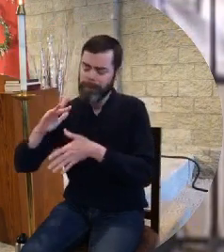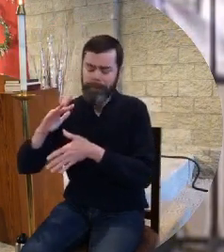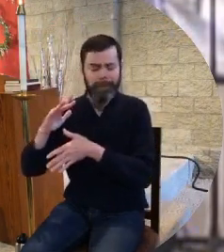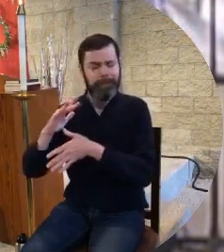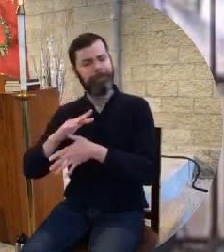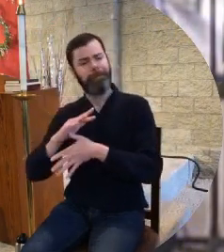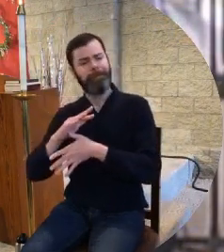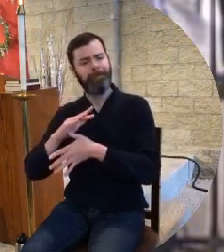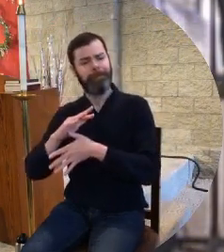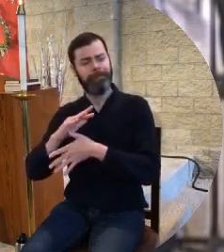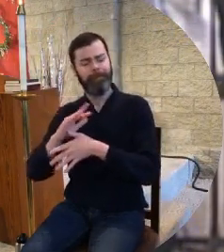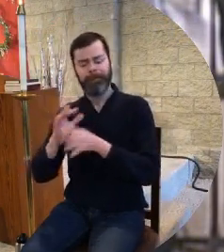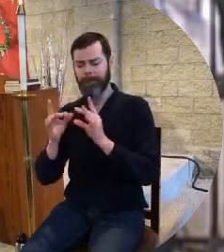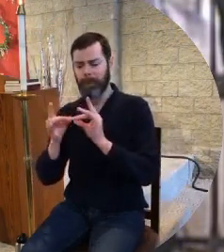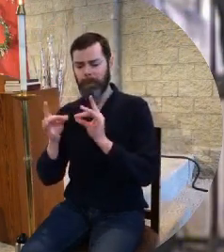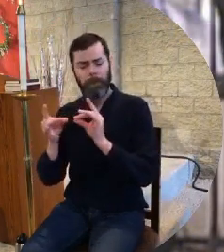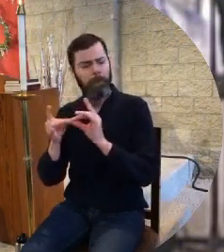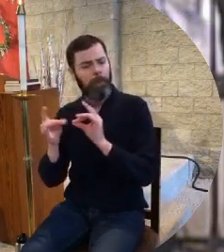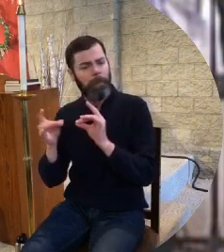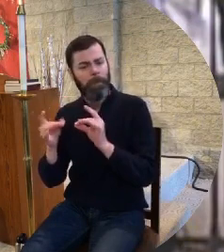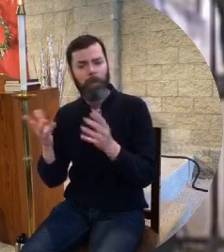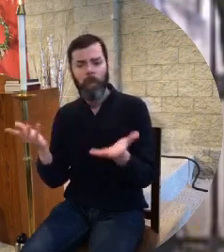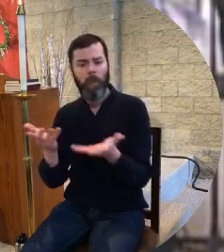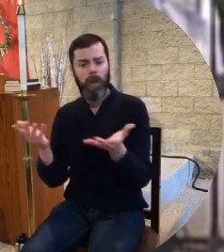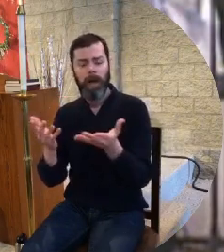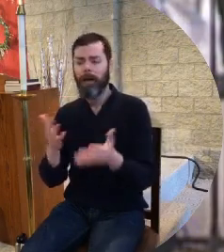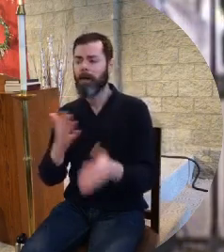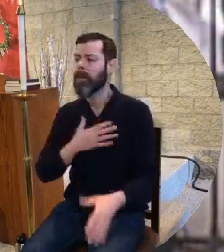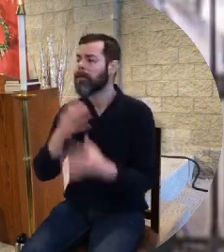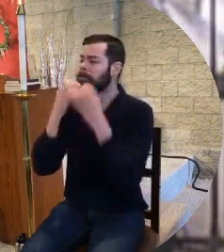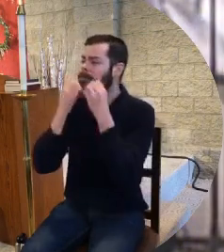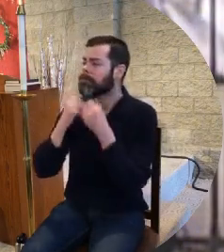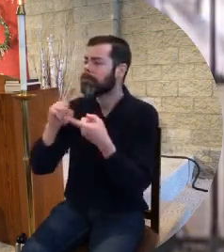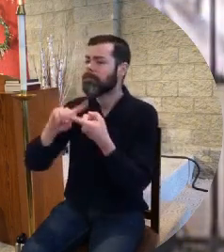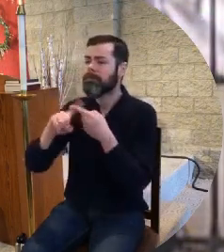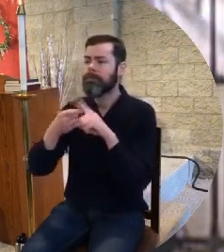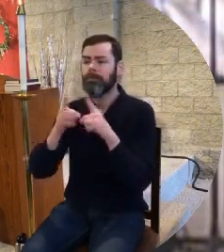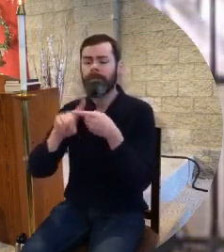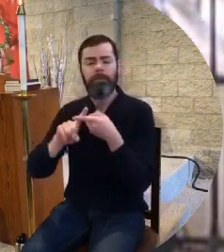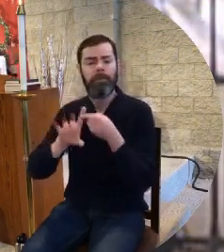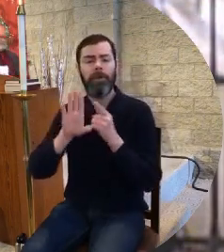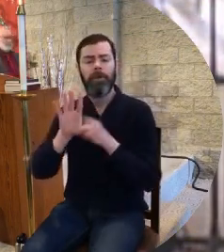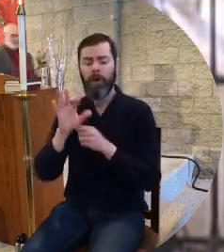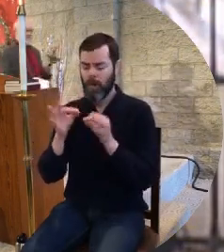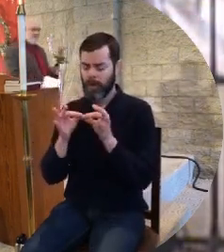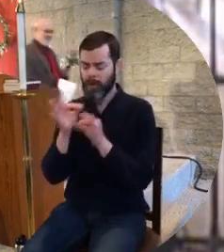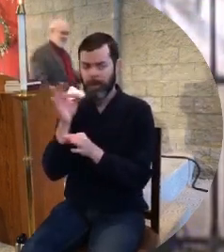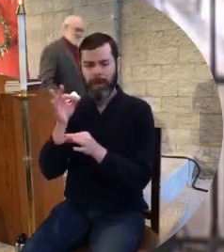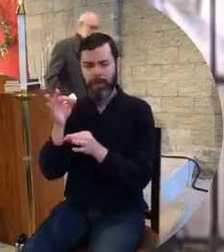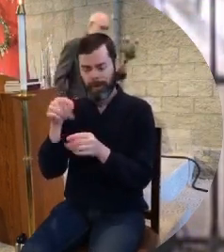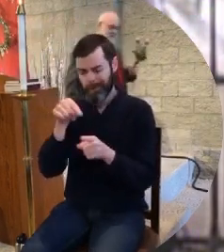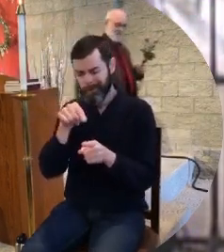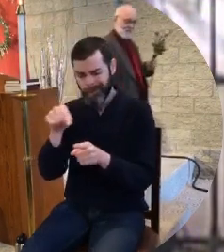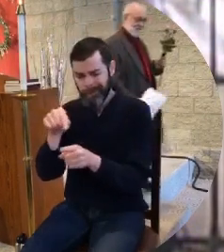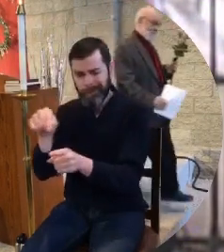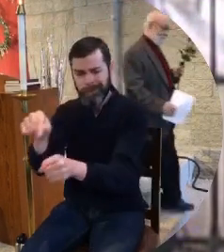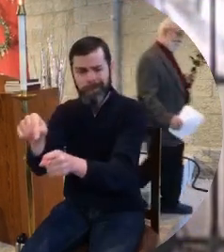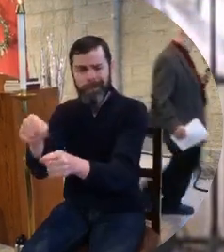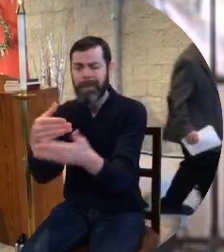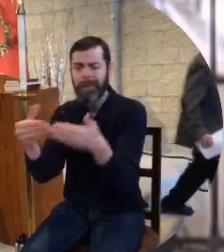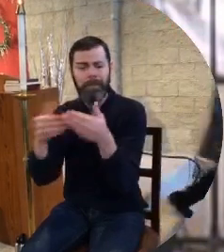morning is this. And that is, my dear friends, wherever you are on your spiritual journey, wherever that may